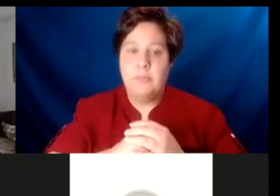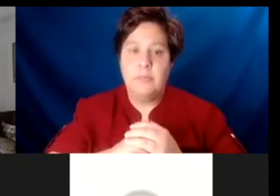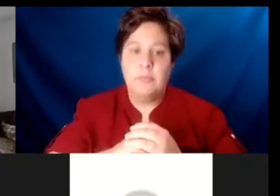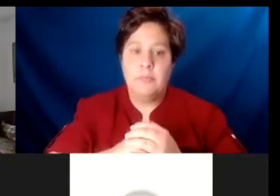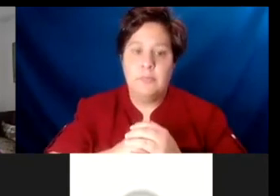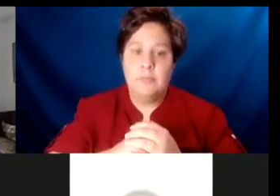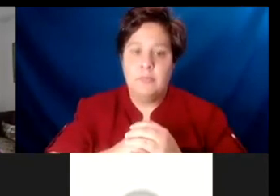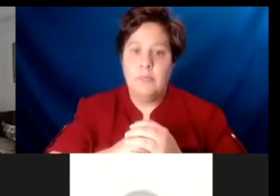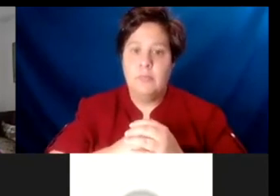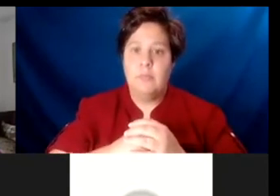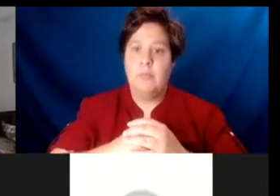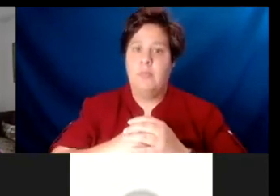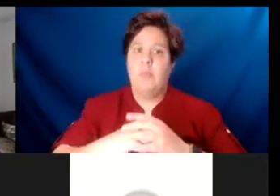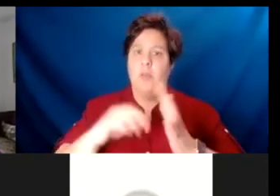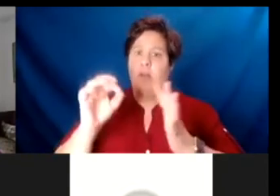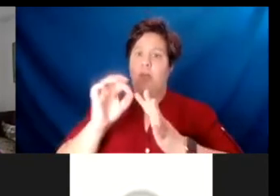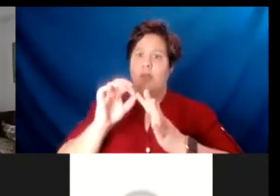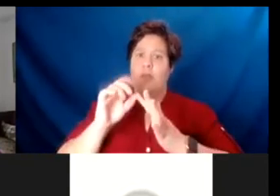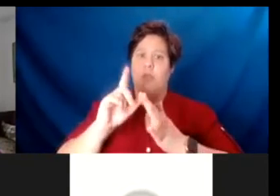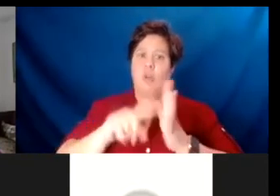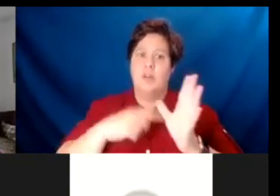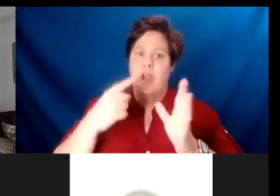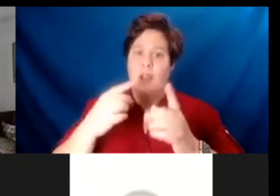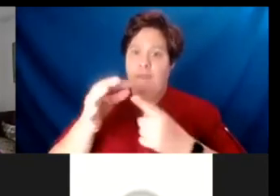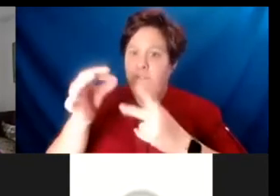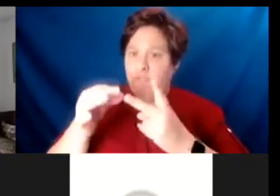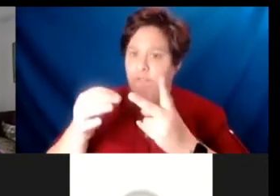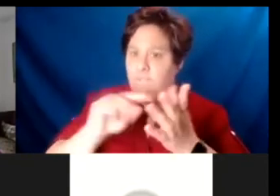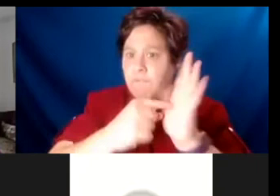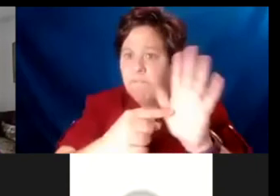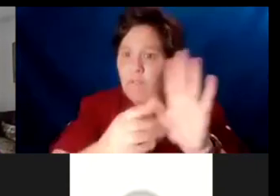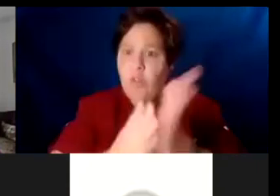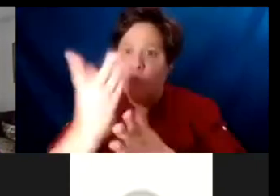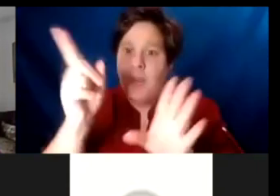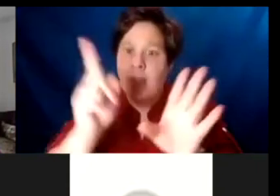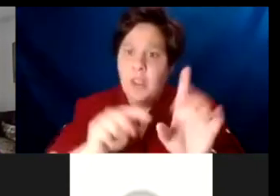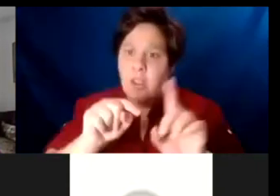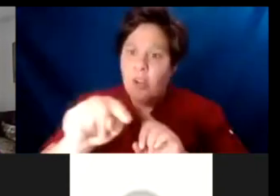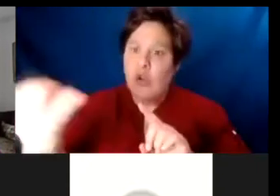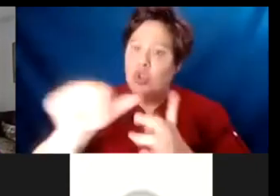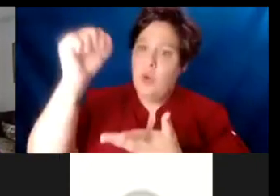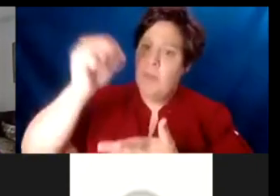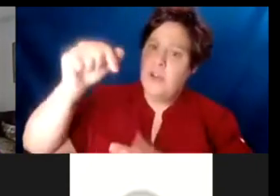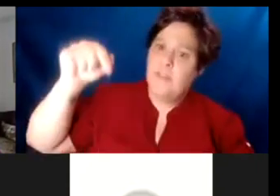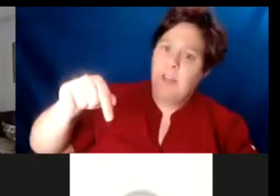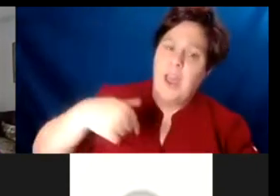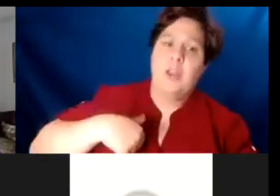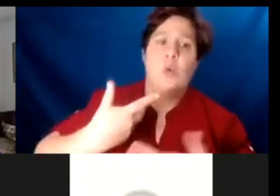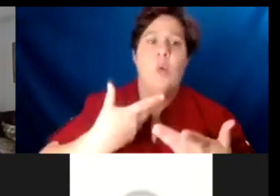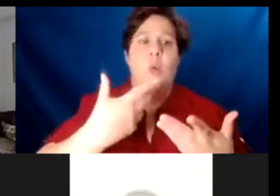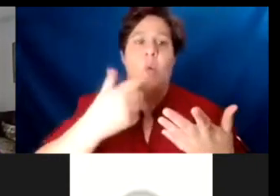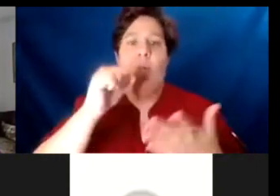how the project might be featured throughout the year. Should this be budgeted for, or are we budgeted